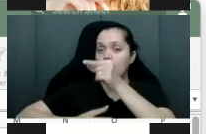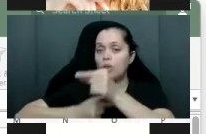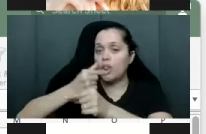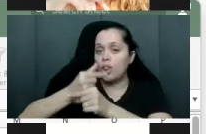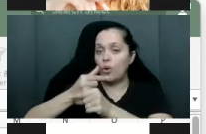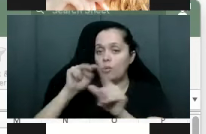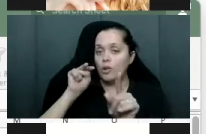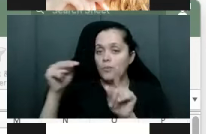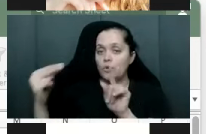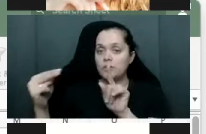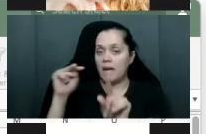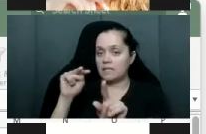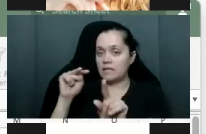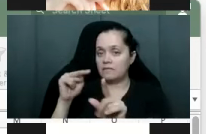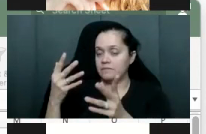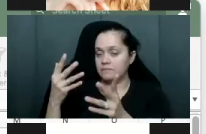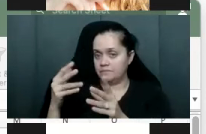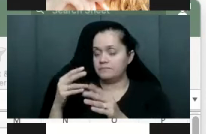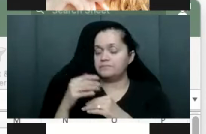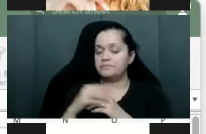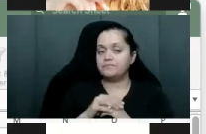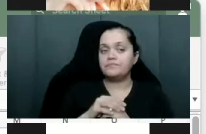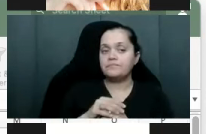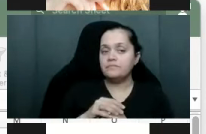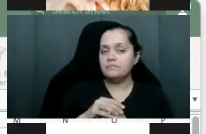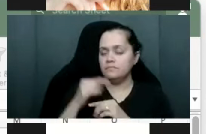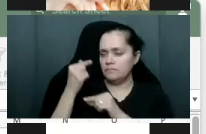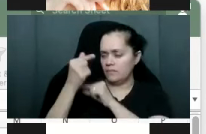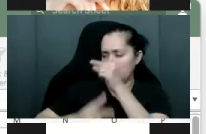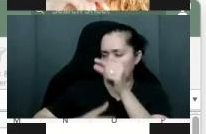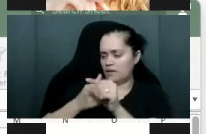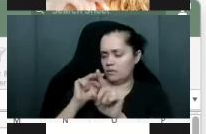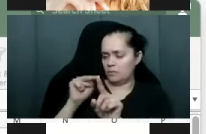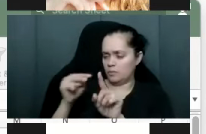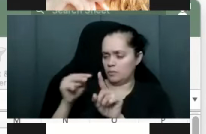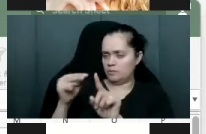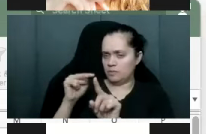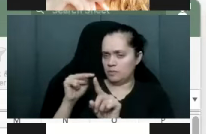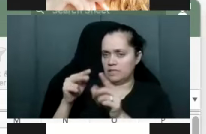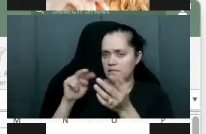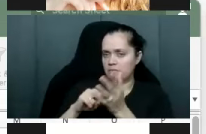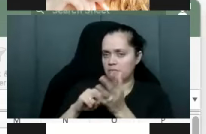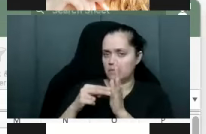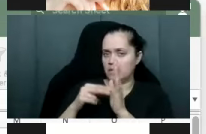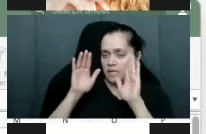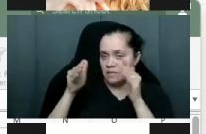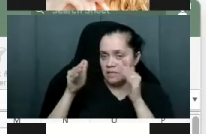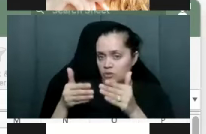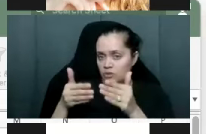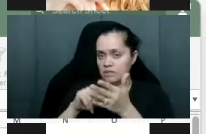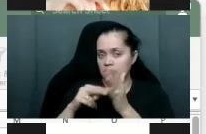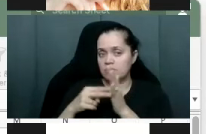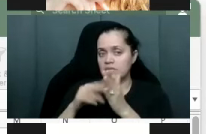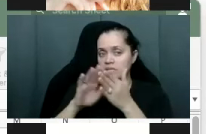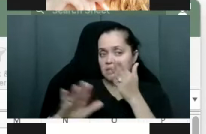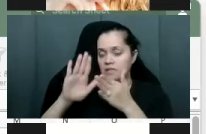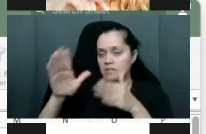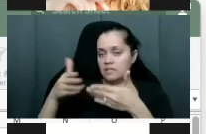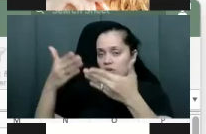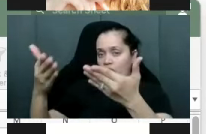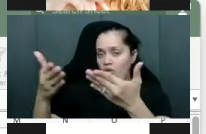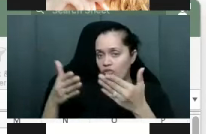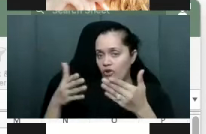perspectives. Global perspectives. Global perspectives concentration is something new that the college is offering,